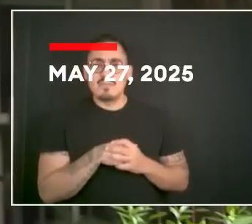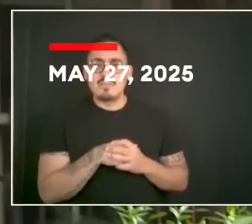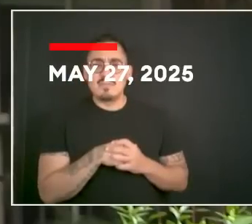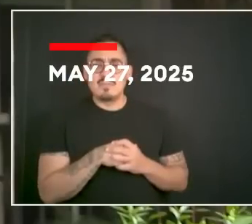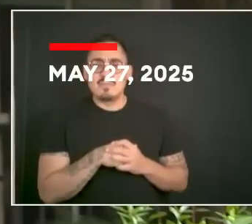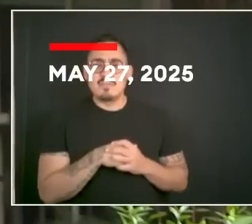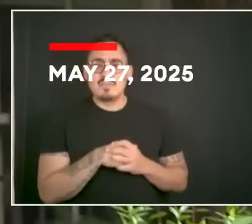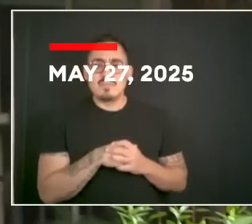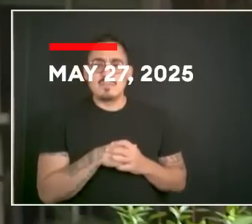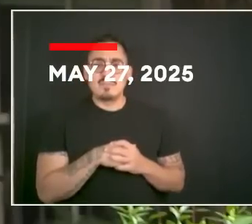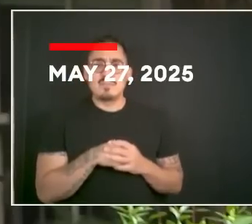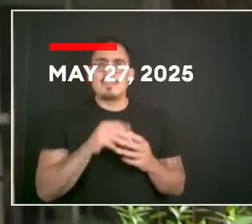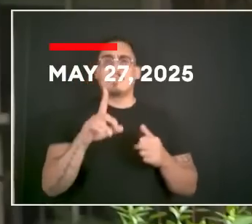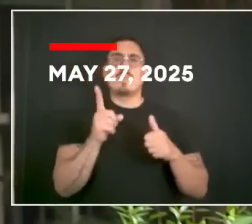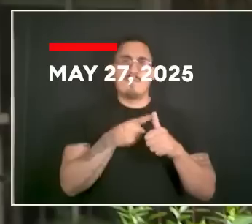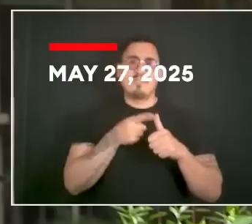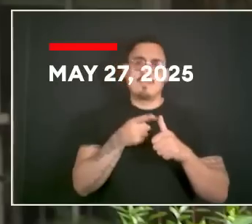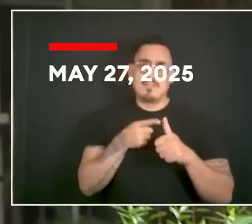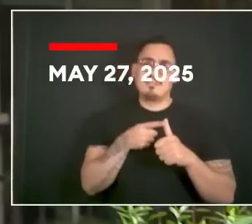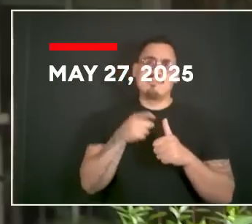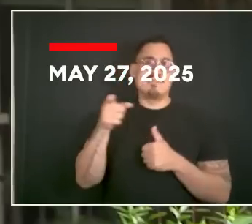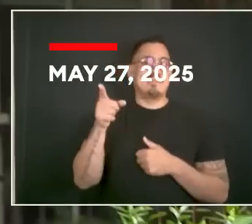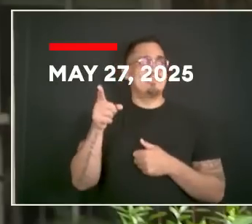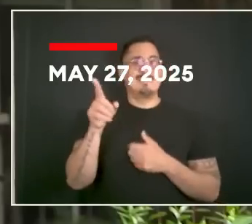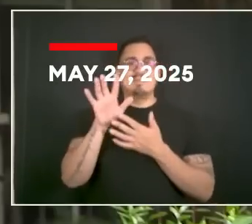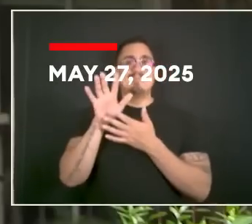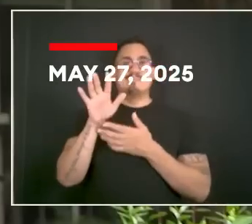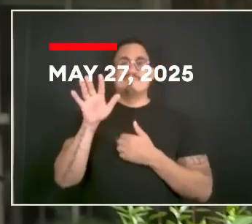Well, first of all, it was a horrific incident, just as the incident that happened